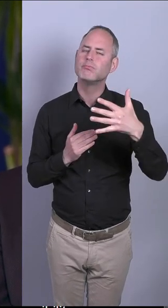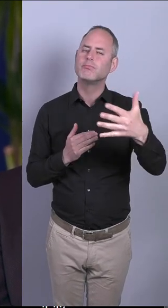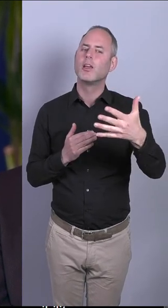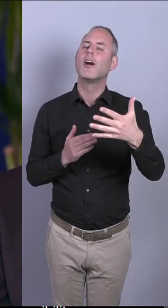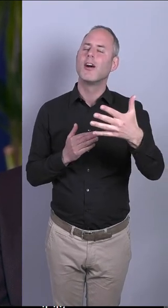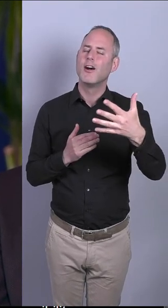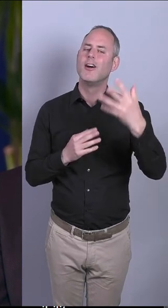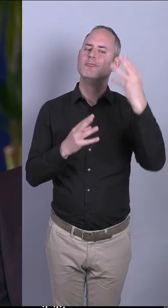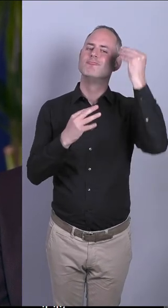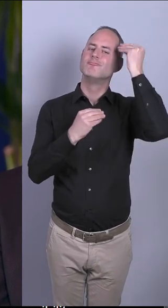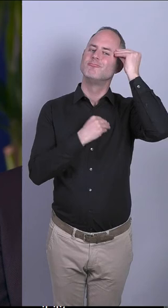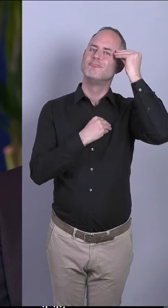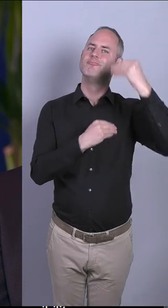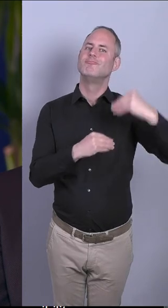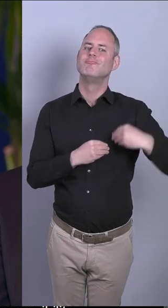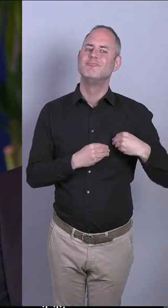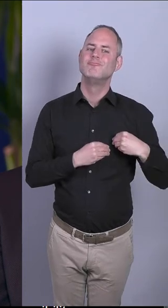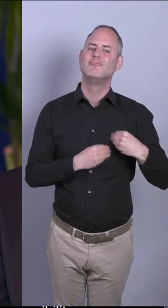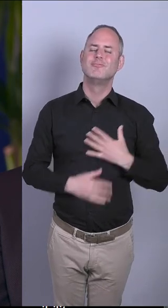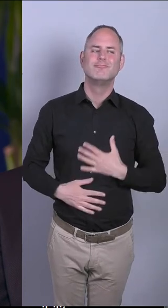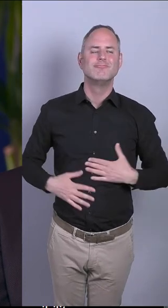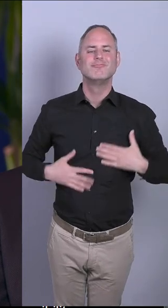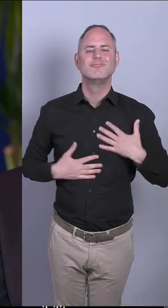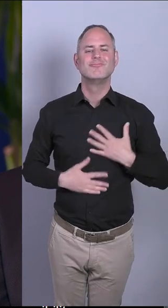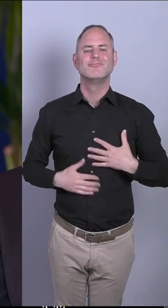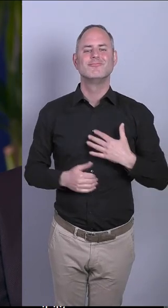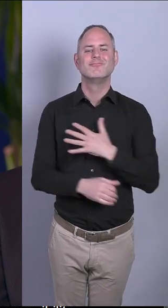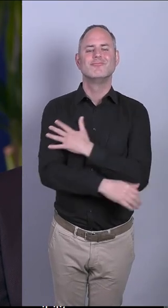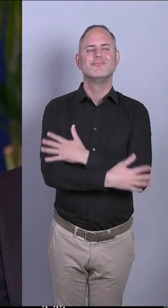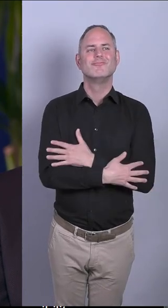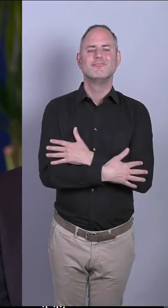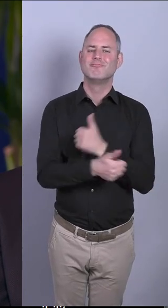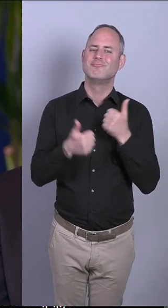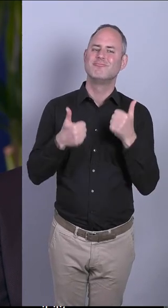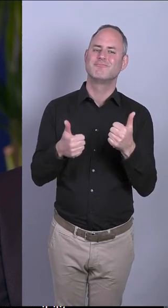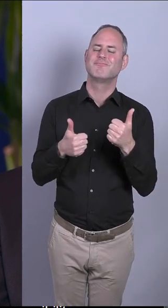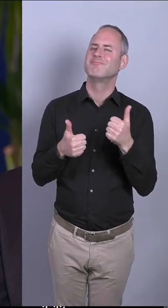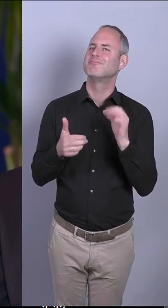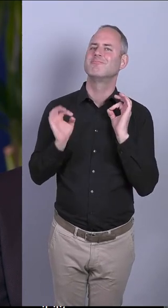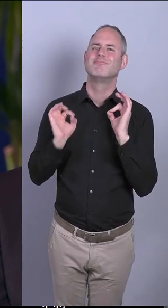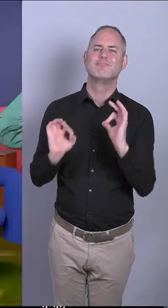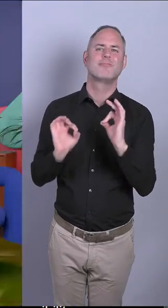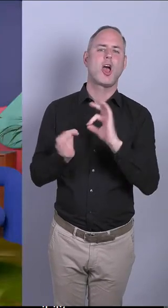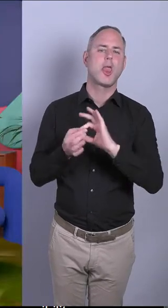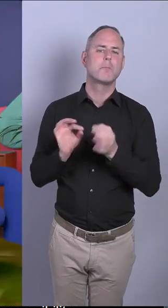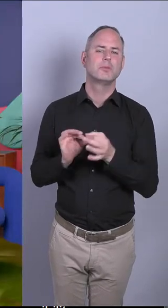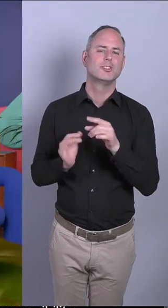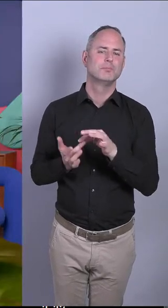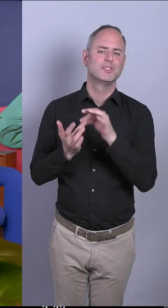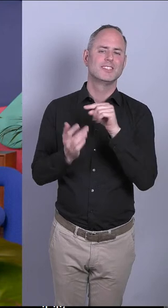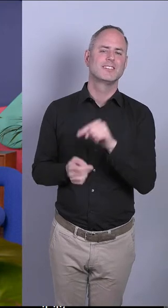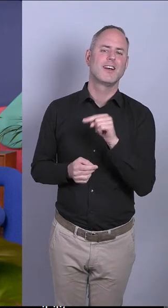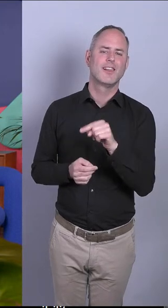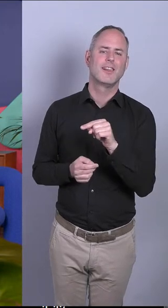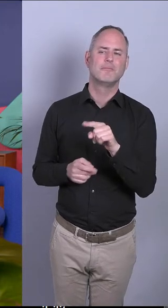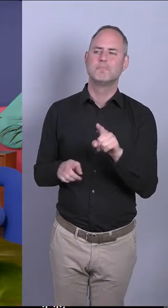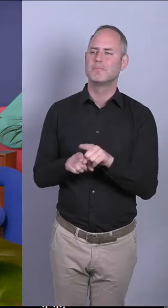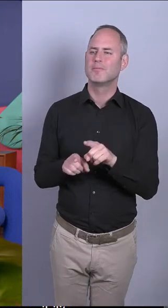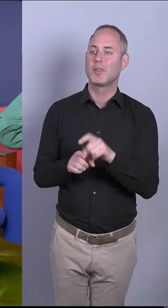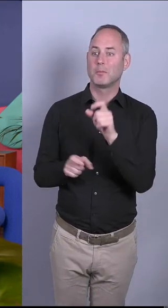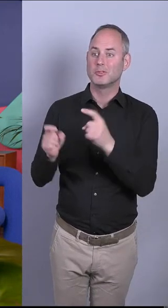something very special. We want volunteers to always think of inclusion, to be inspired